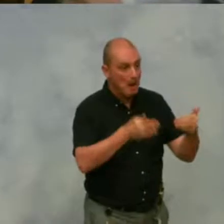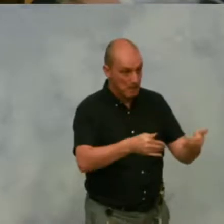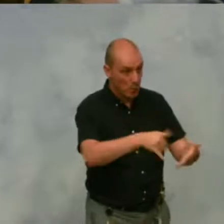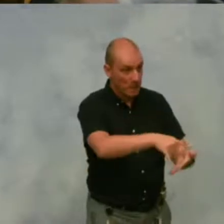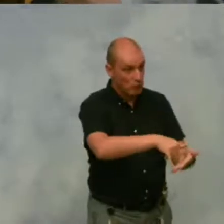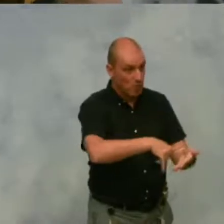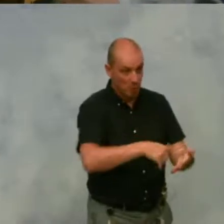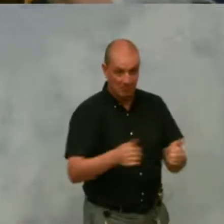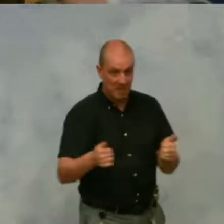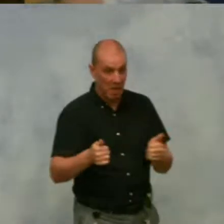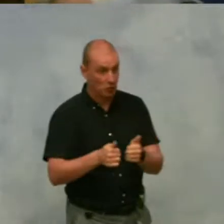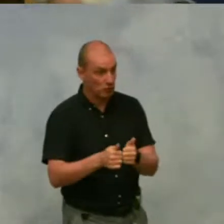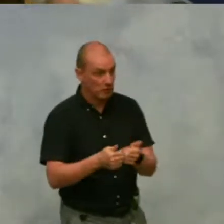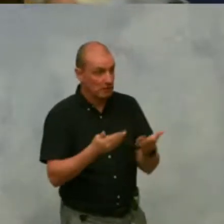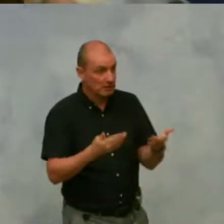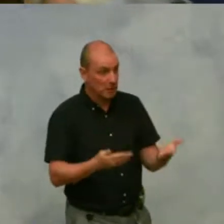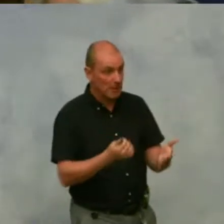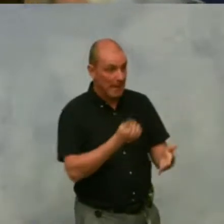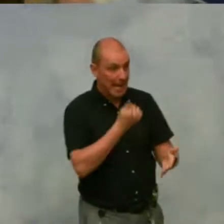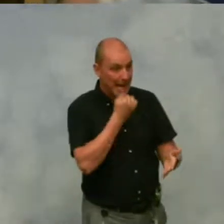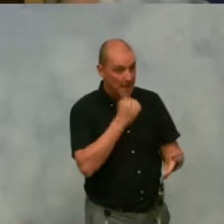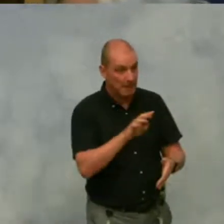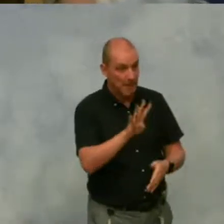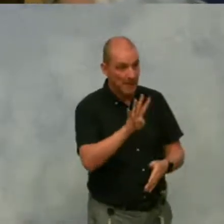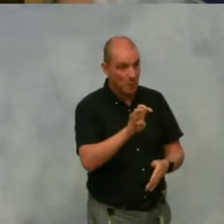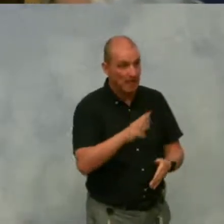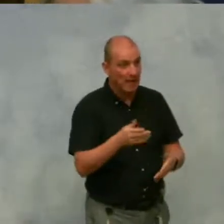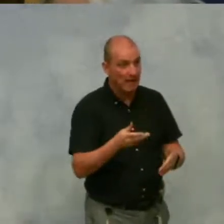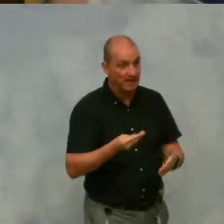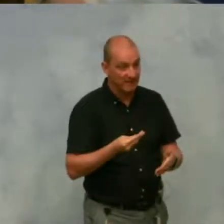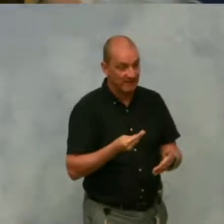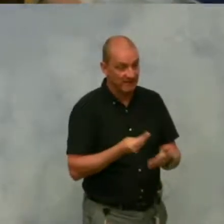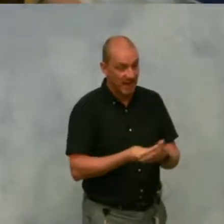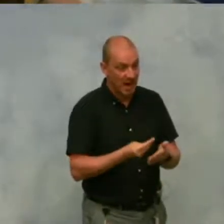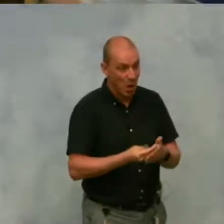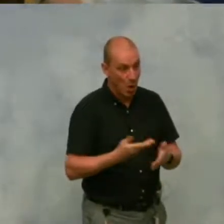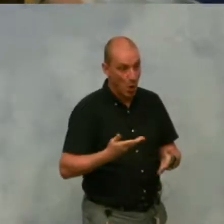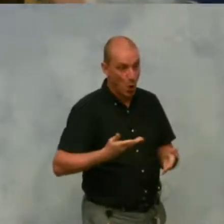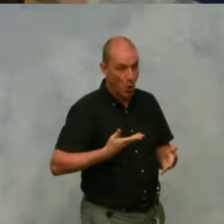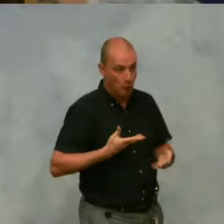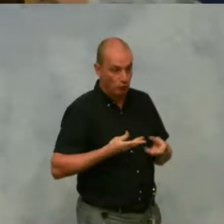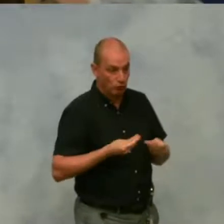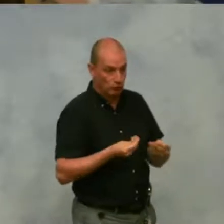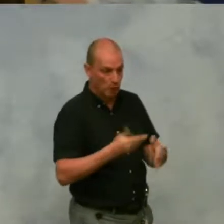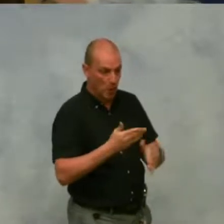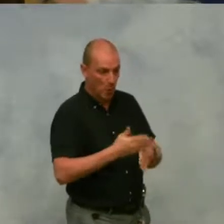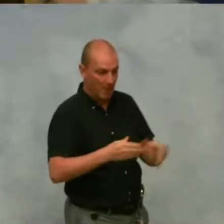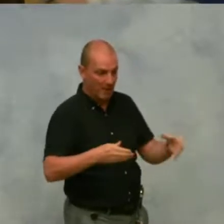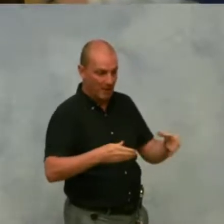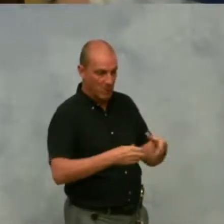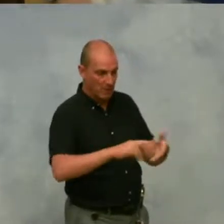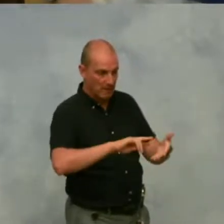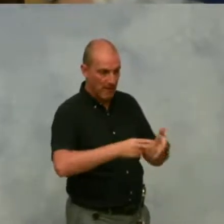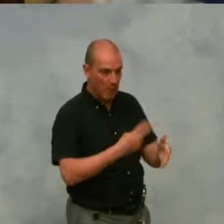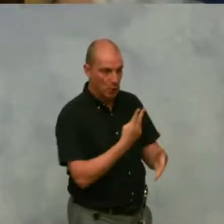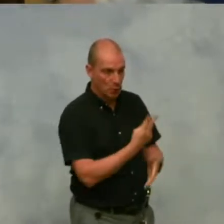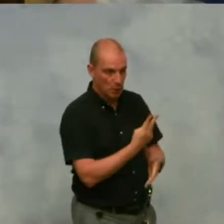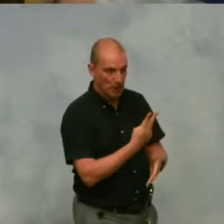Can we move on to item 14, Finance and Corporate Resources Workforce Plan 2022